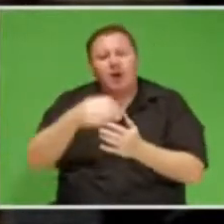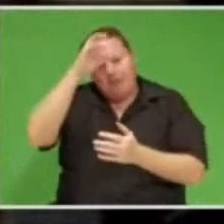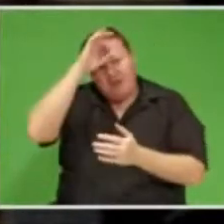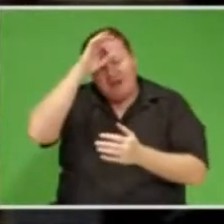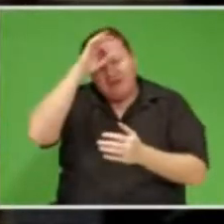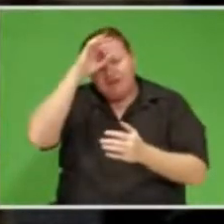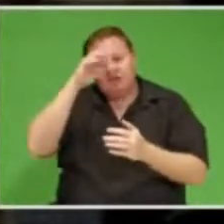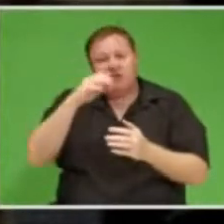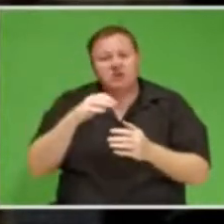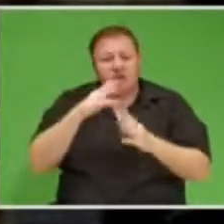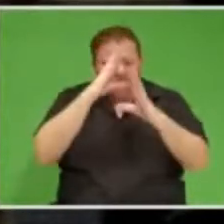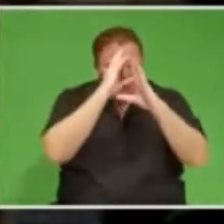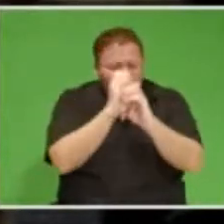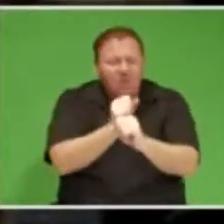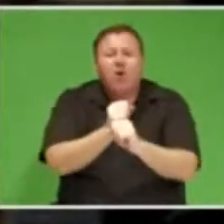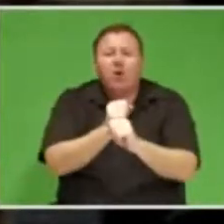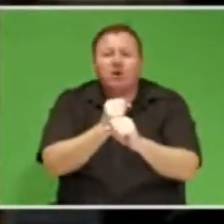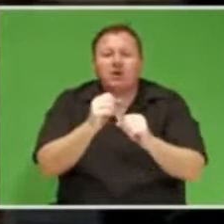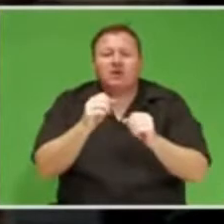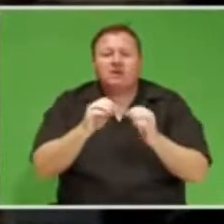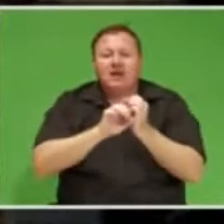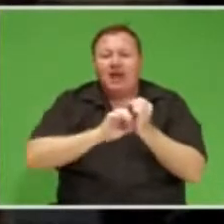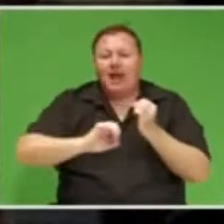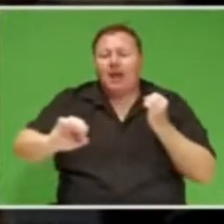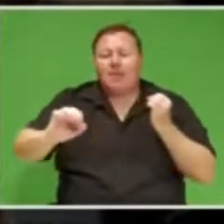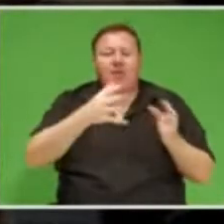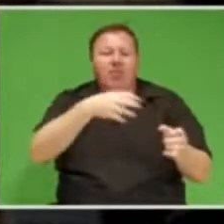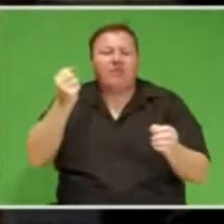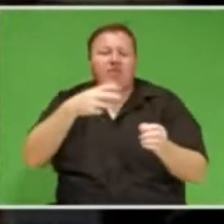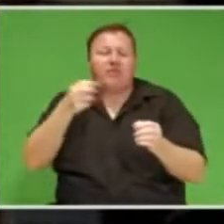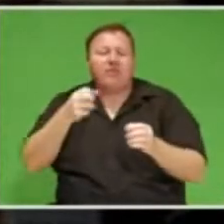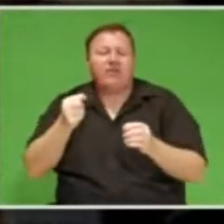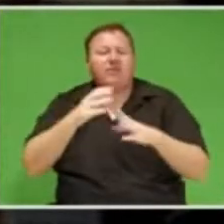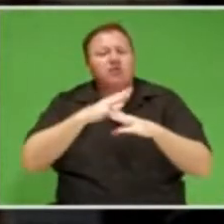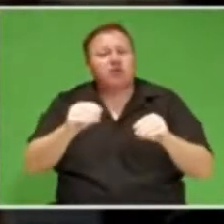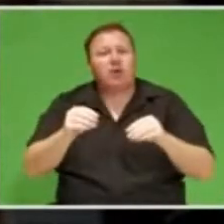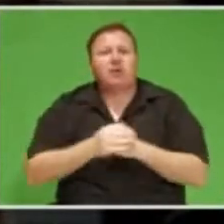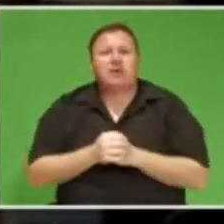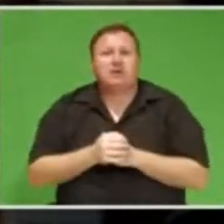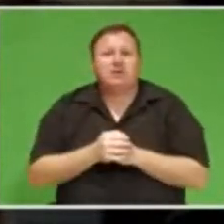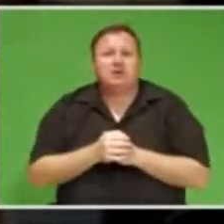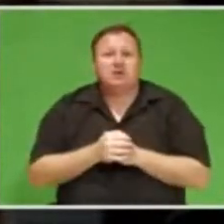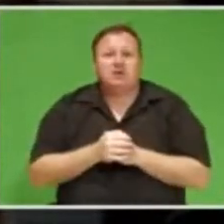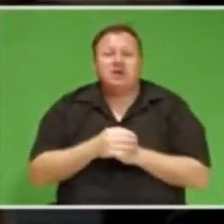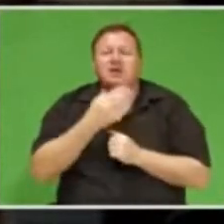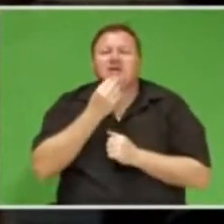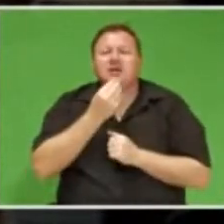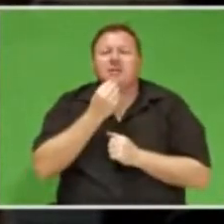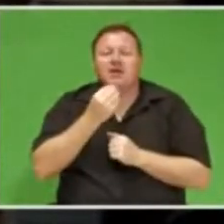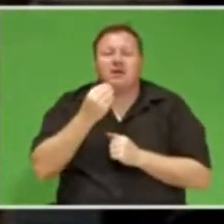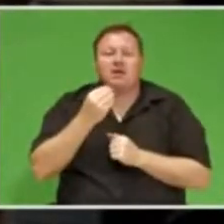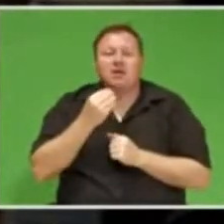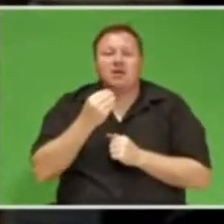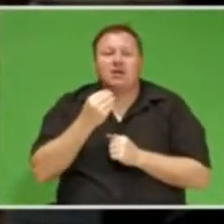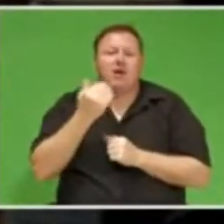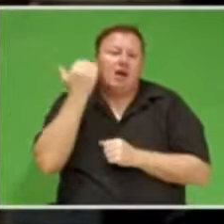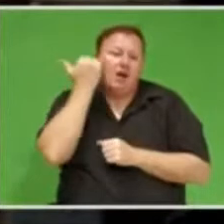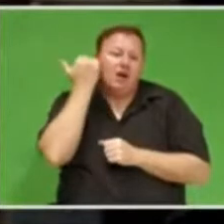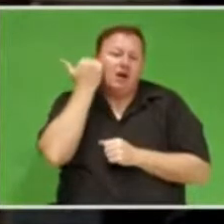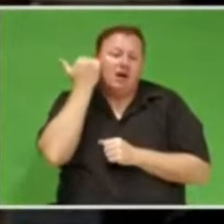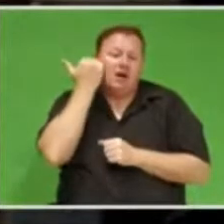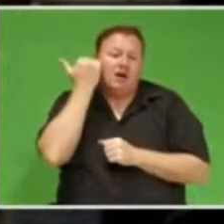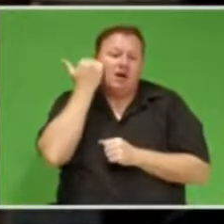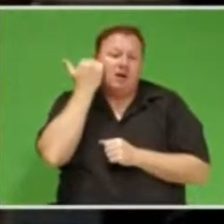theft. In December, government introduced a temporary ban on the export